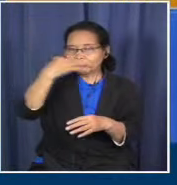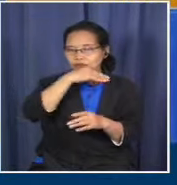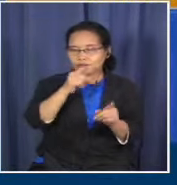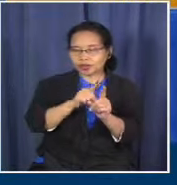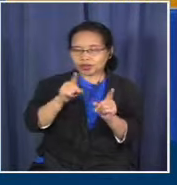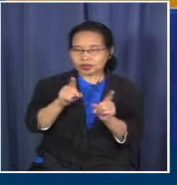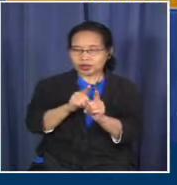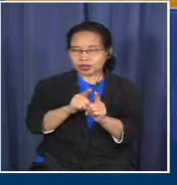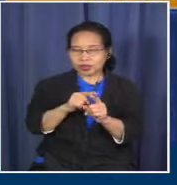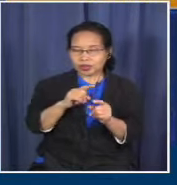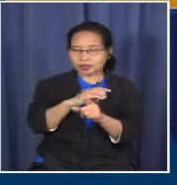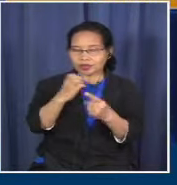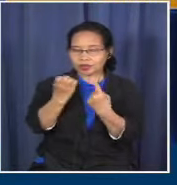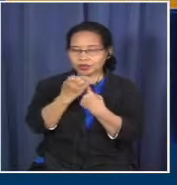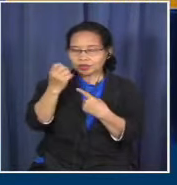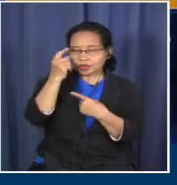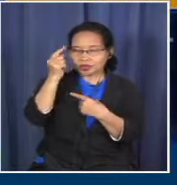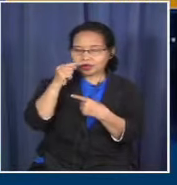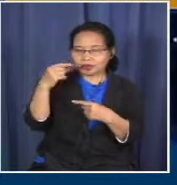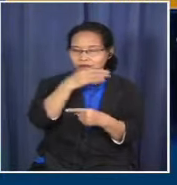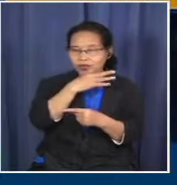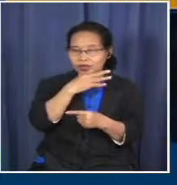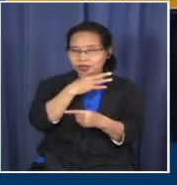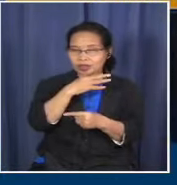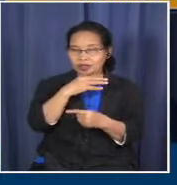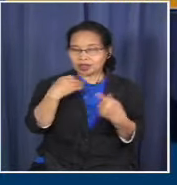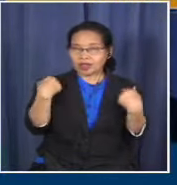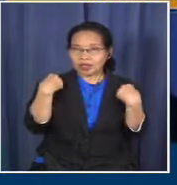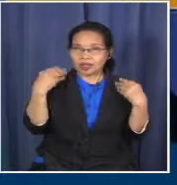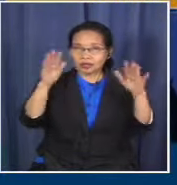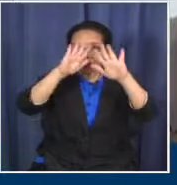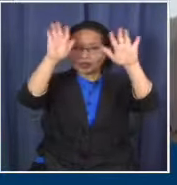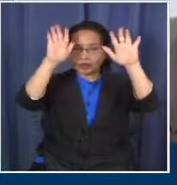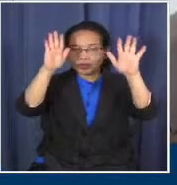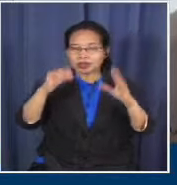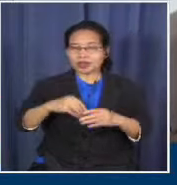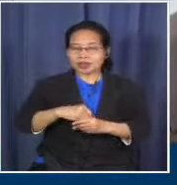The Big Bang is not true. The evolution theory is